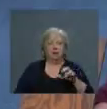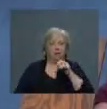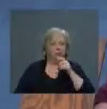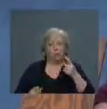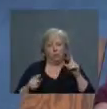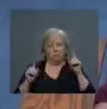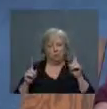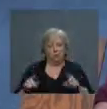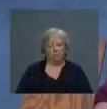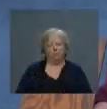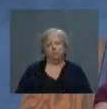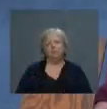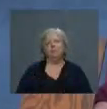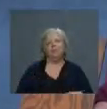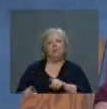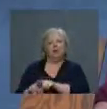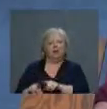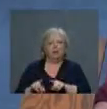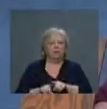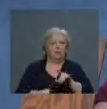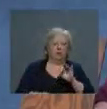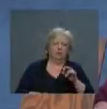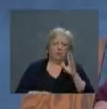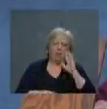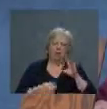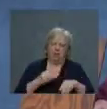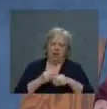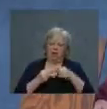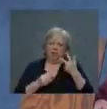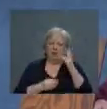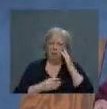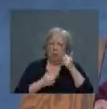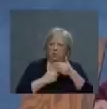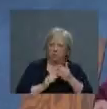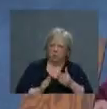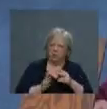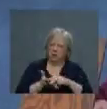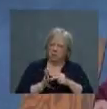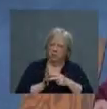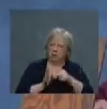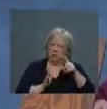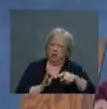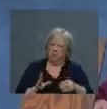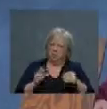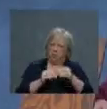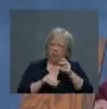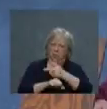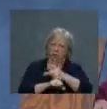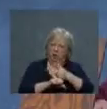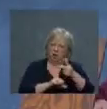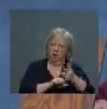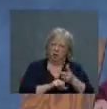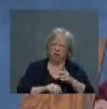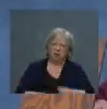Also, if they've added 3 bedrooms, won't that add more parking places?